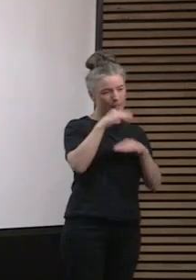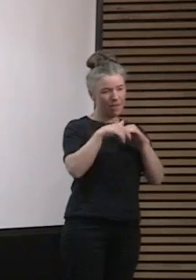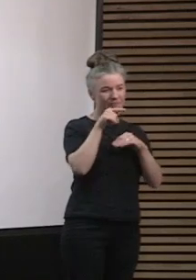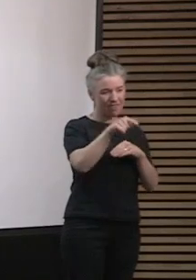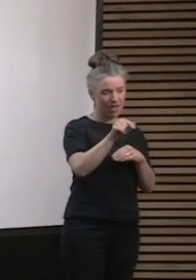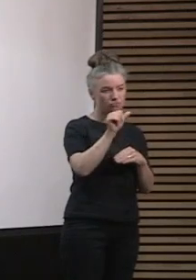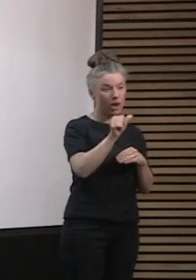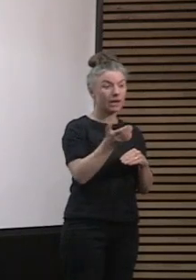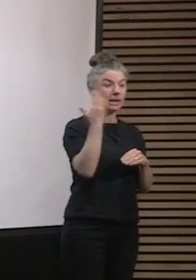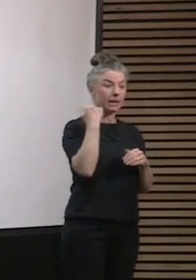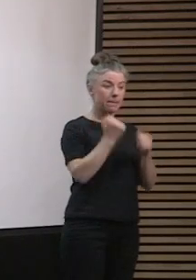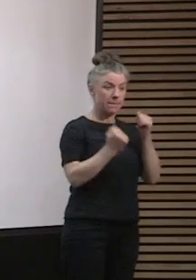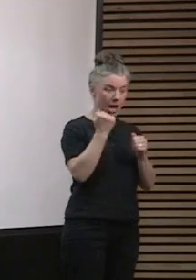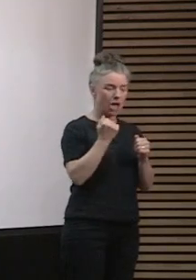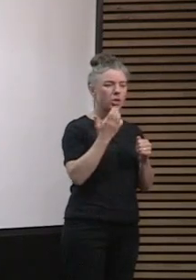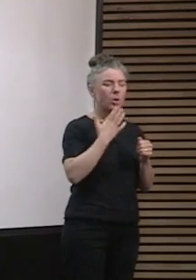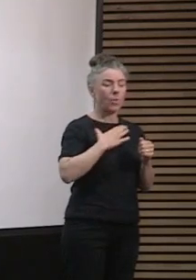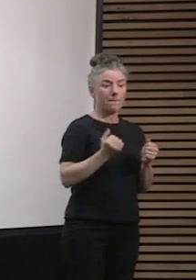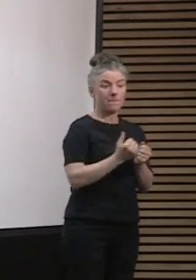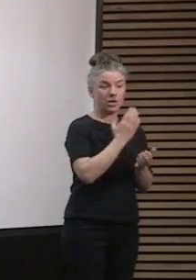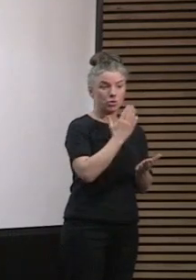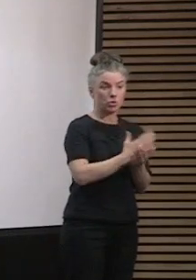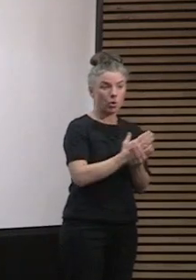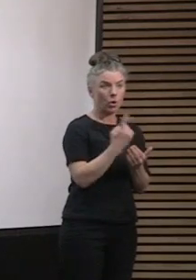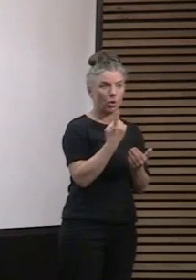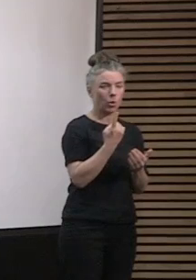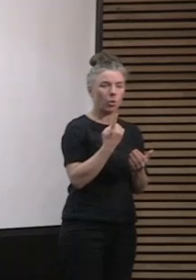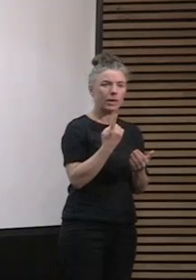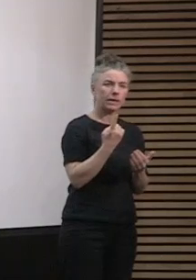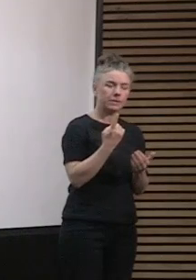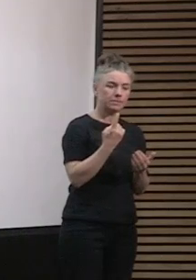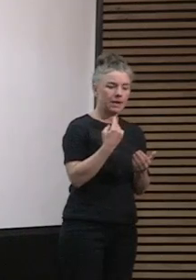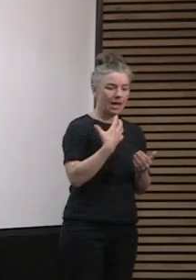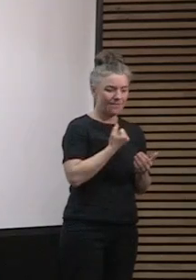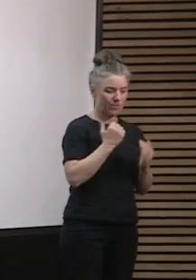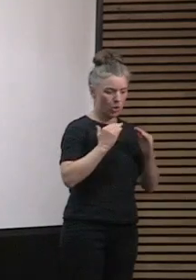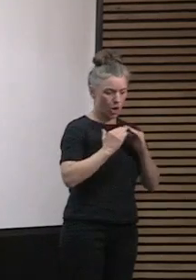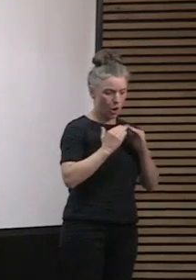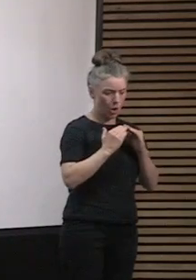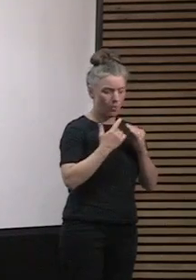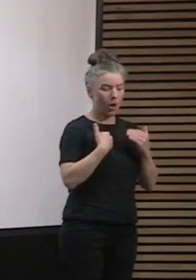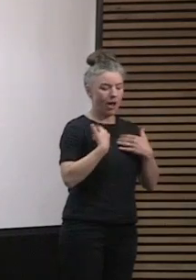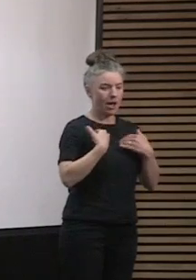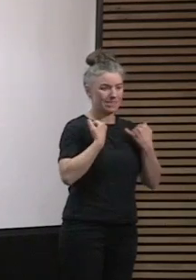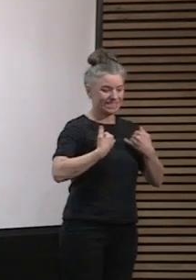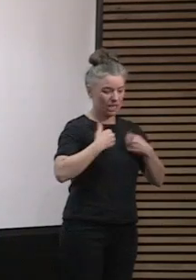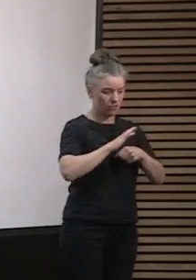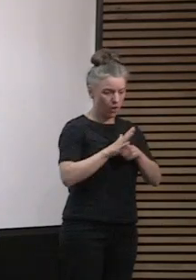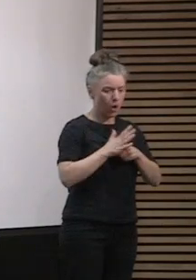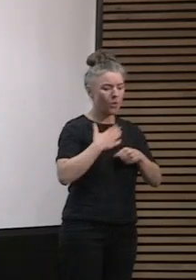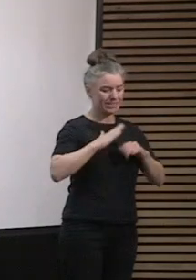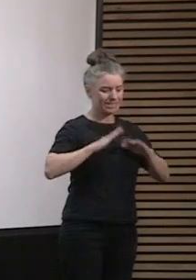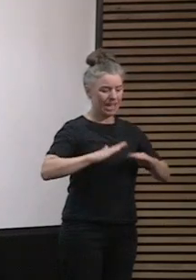at a situation where we did want to ensure that those who felt, you know, who were had to isolate or had the virus were able to stay